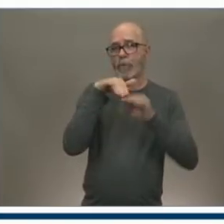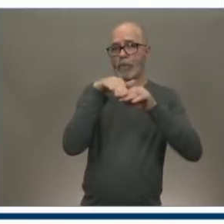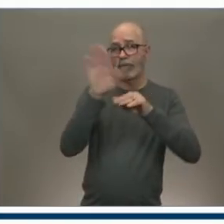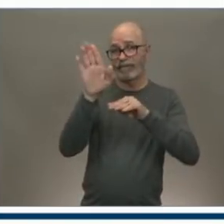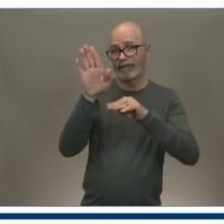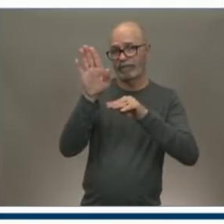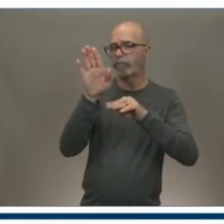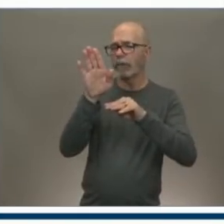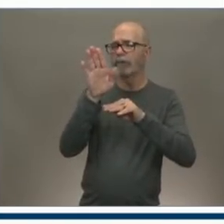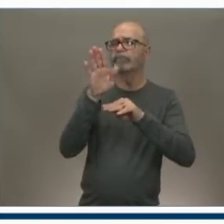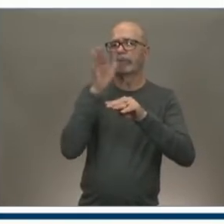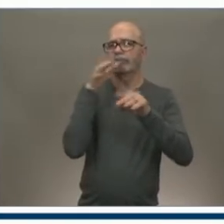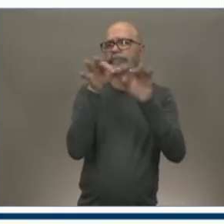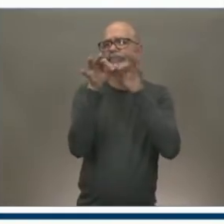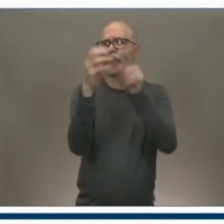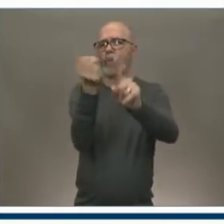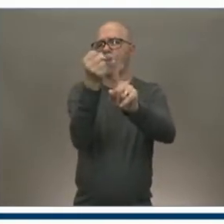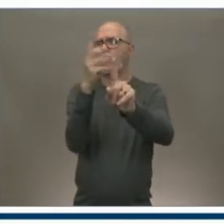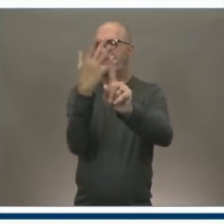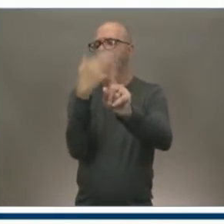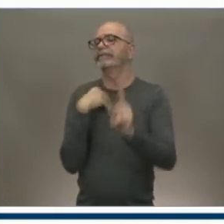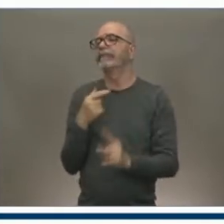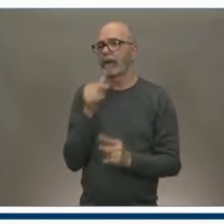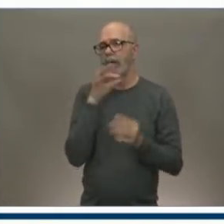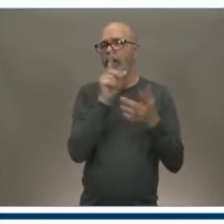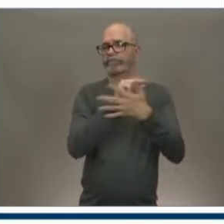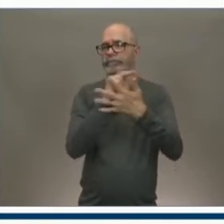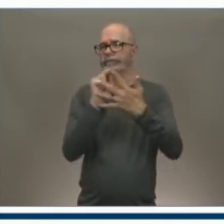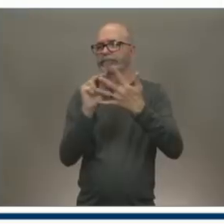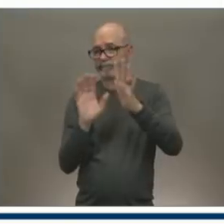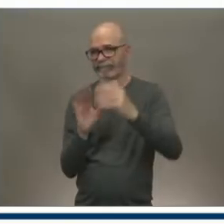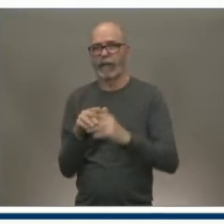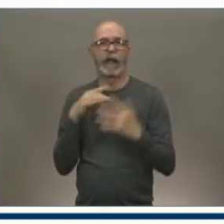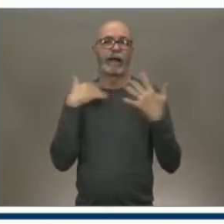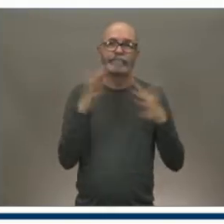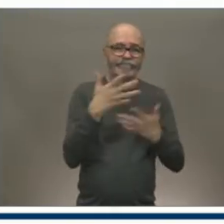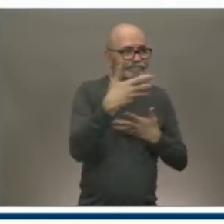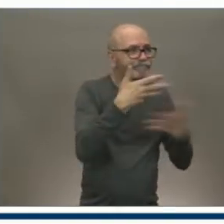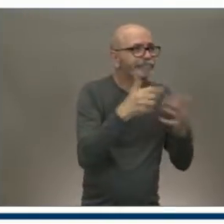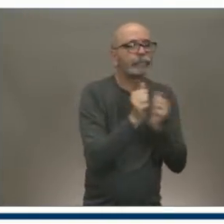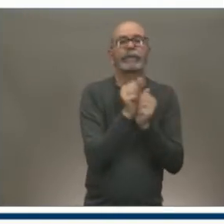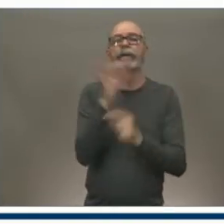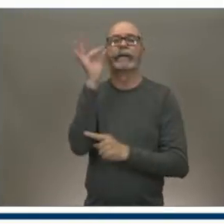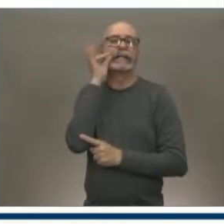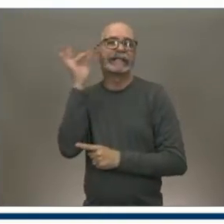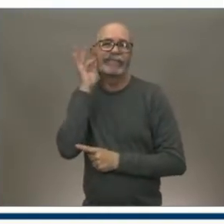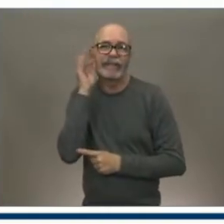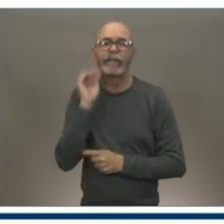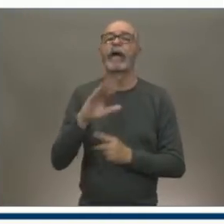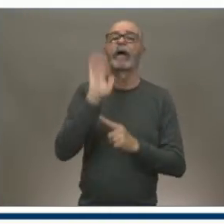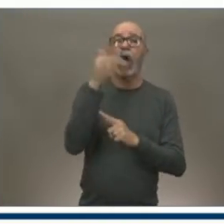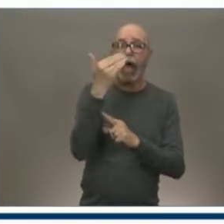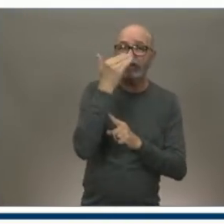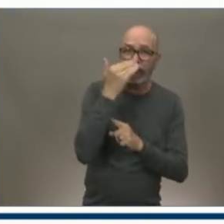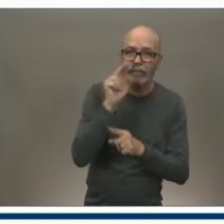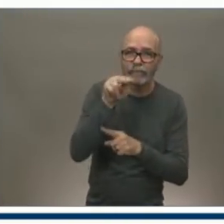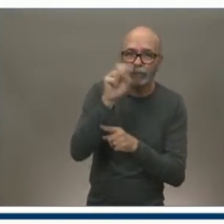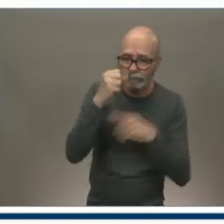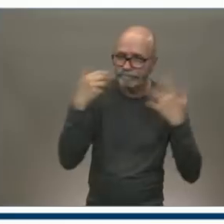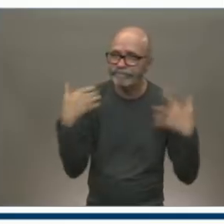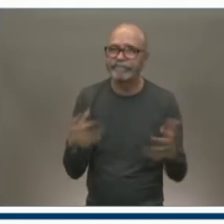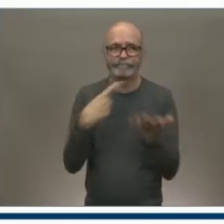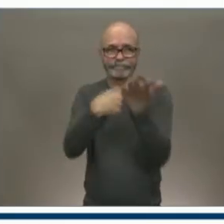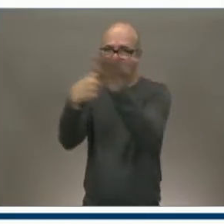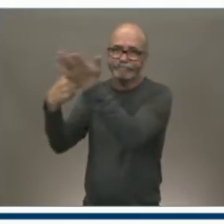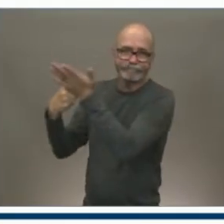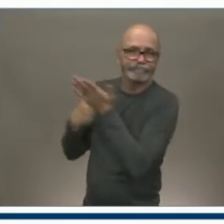minute. We also are continuing to work with our First Nations and African Nova Scotian communities right now to understand their